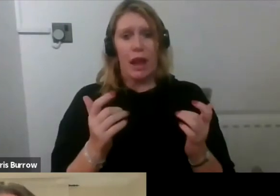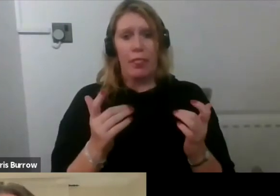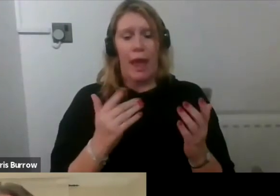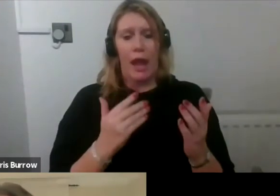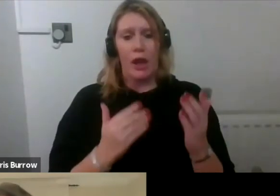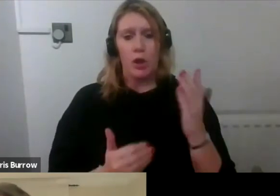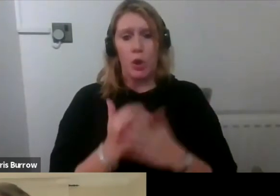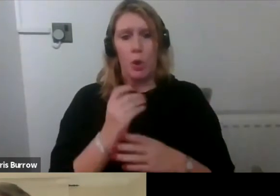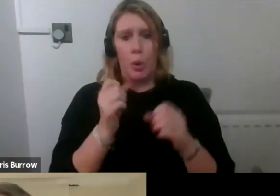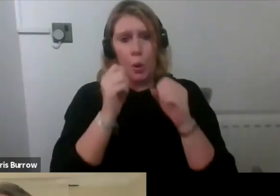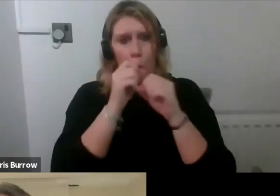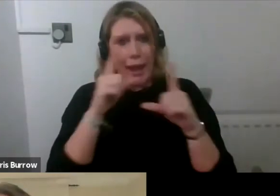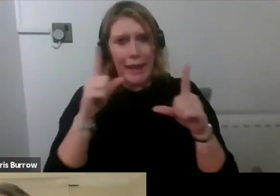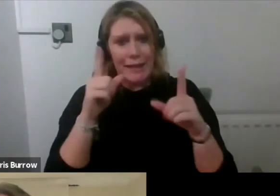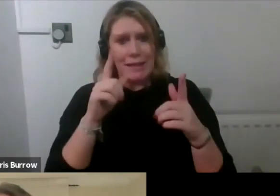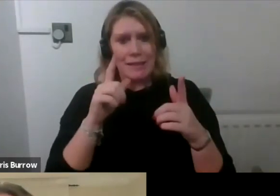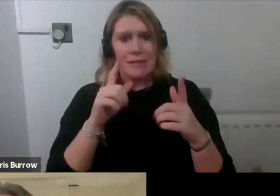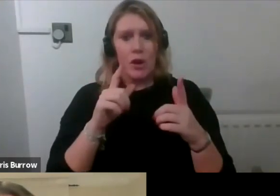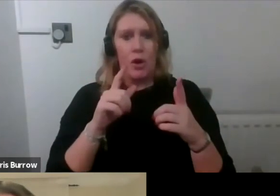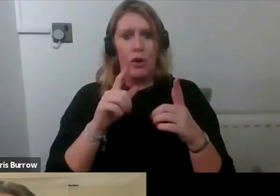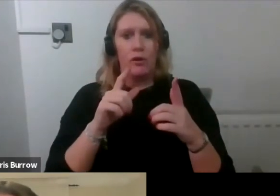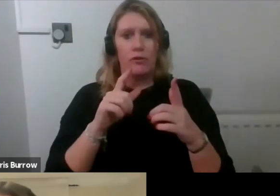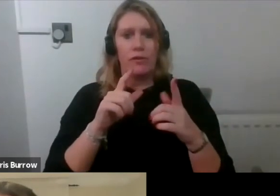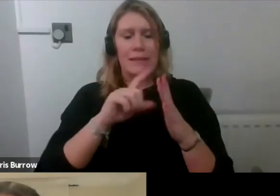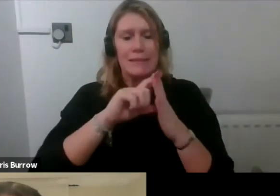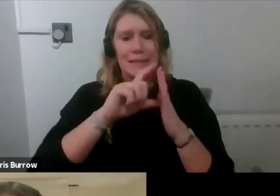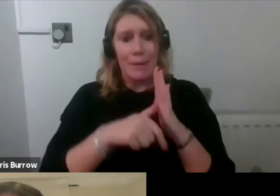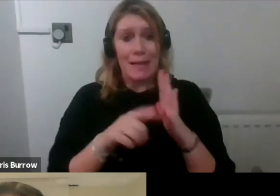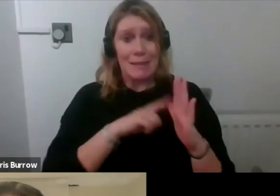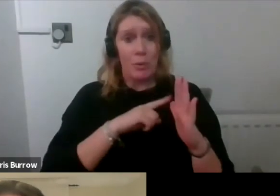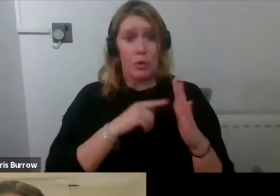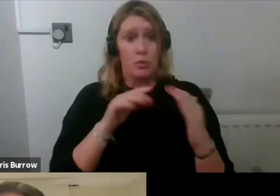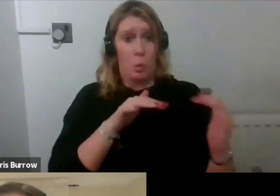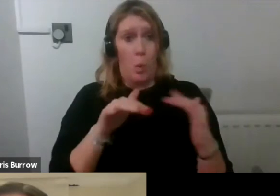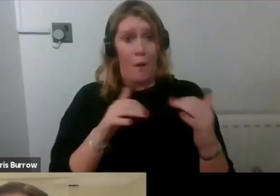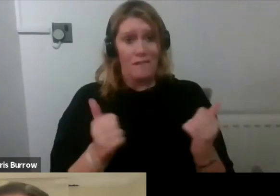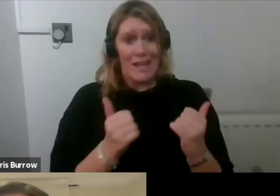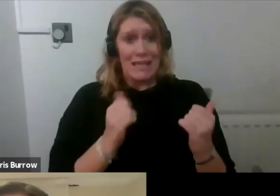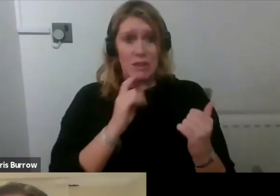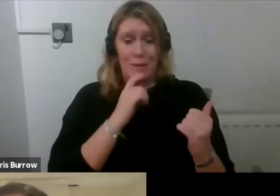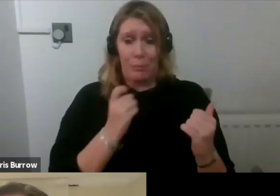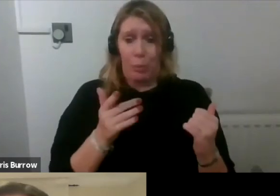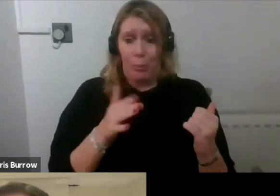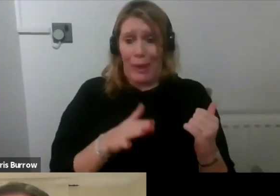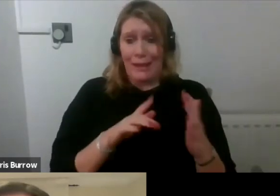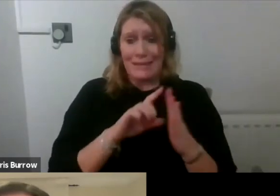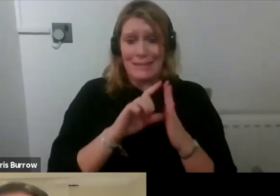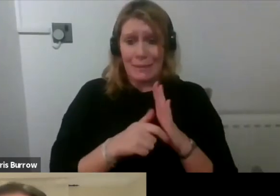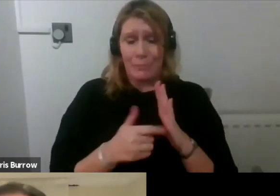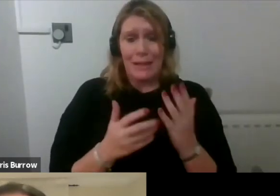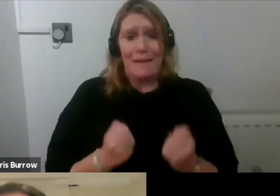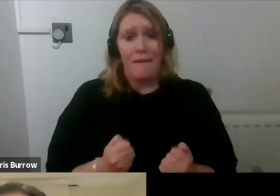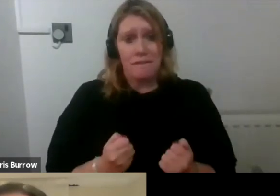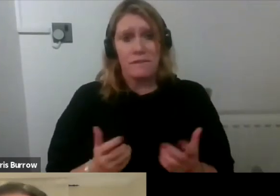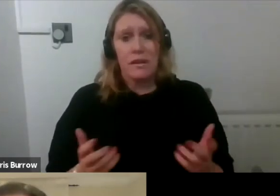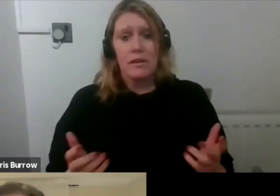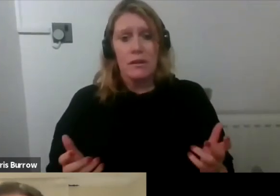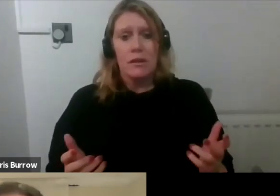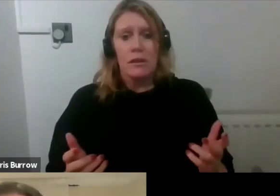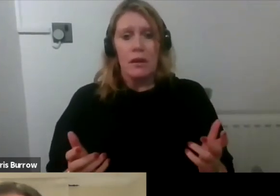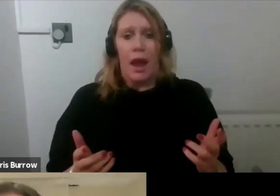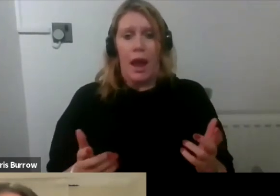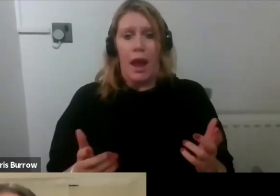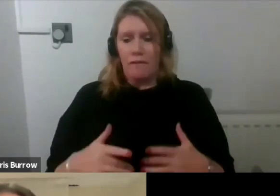of disability because so many injured people coming back from the war, etc. And I just wondered if there's a danger that we do